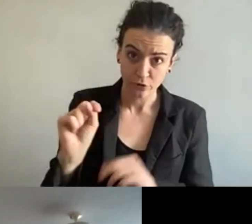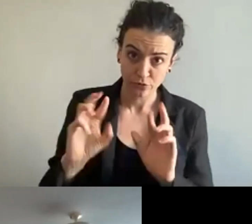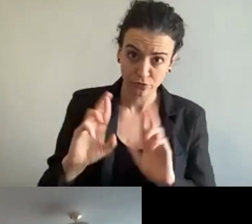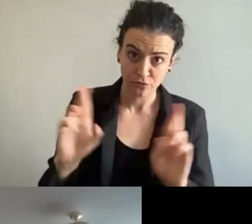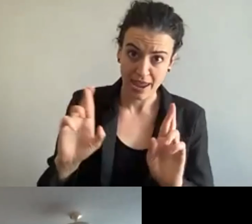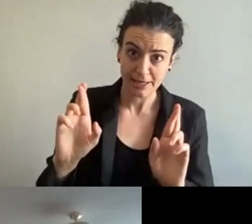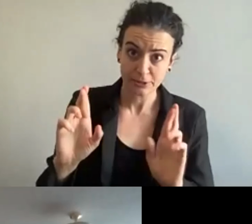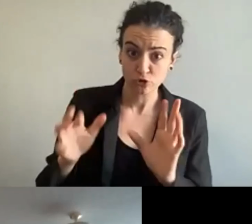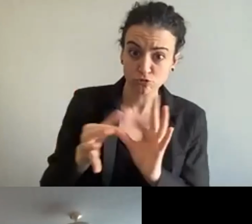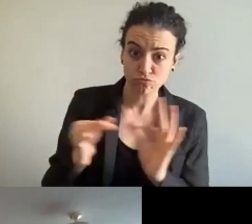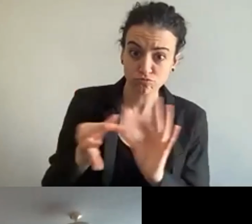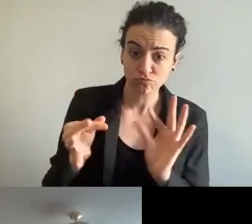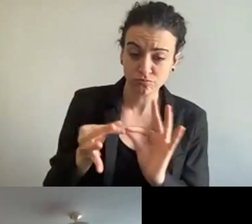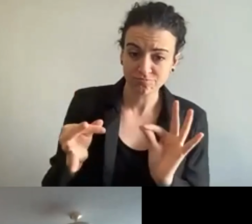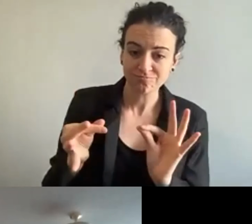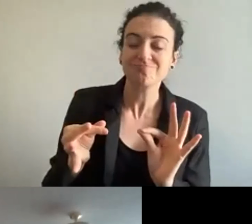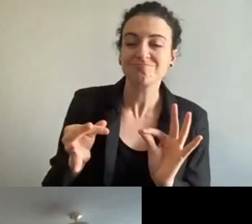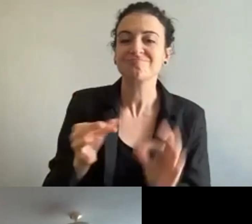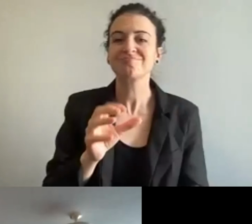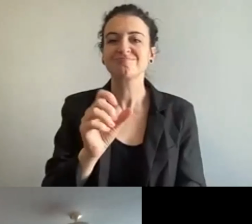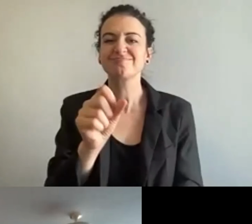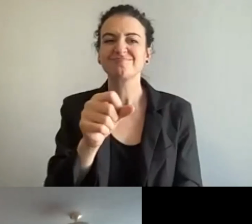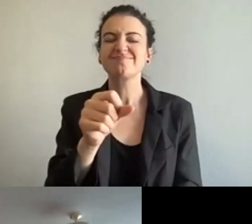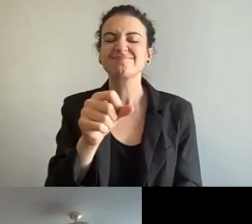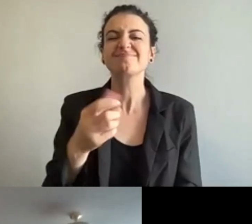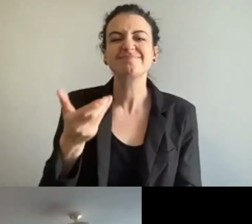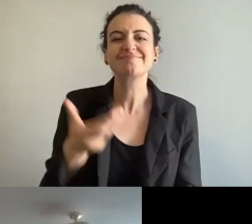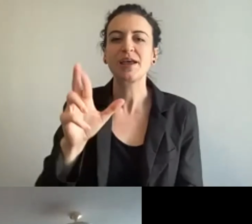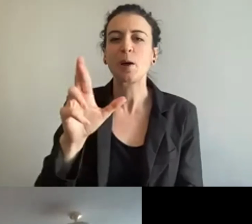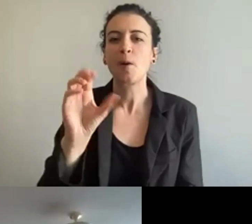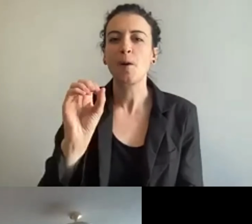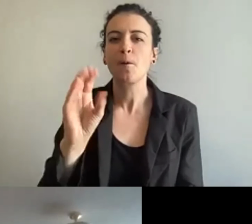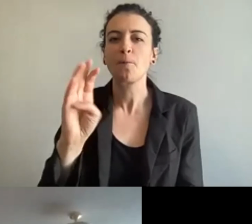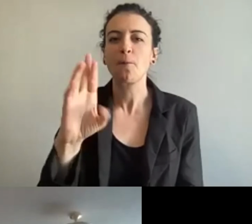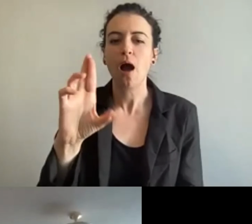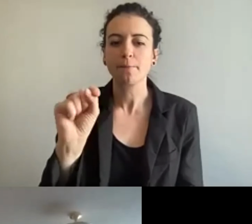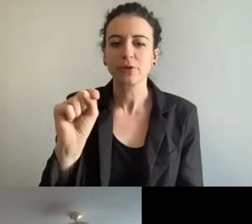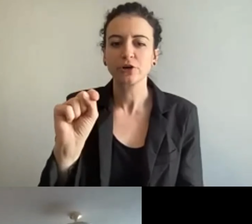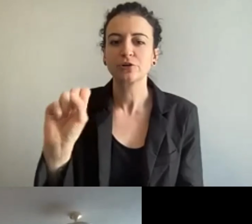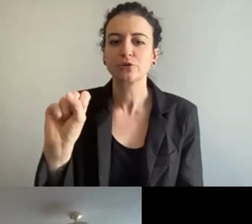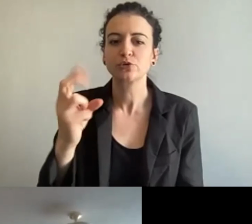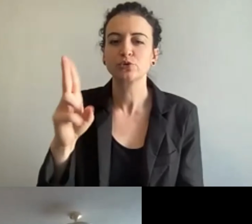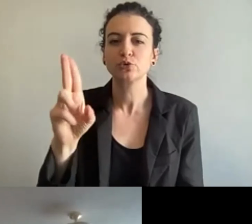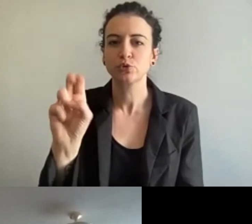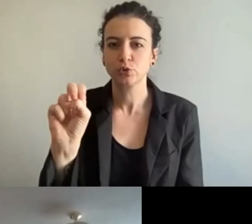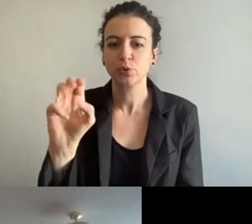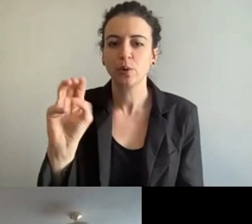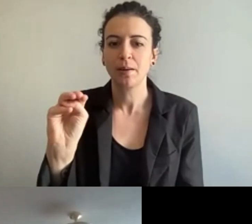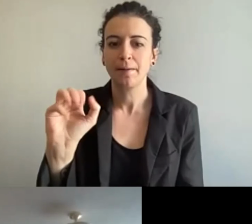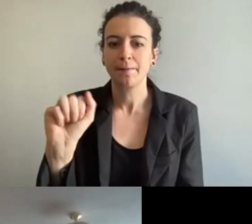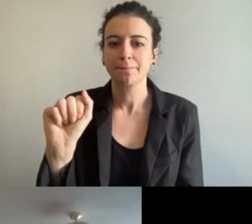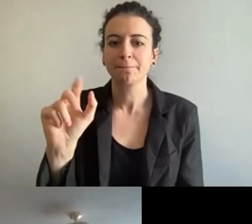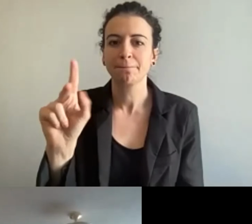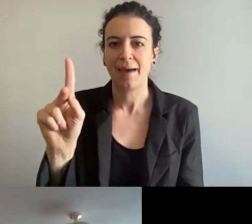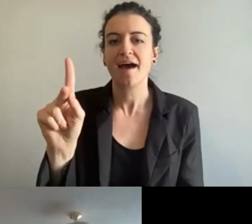As George said, I'm Robert Shoemaker, your Southwest Ohio Tech